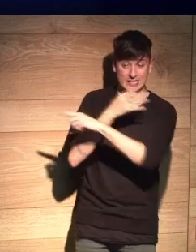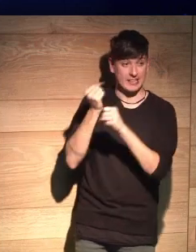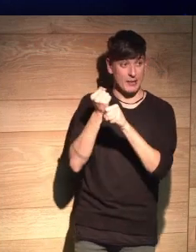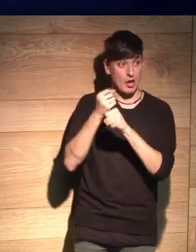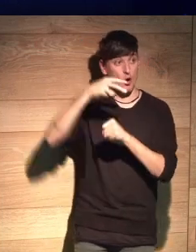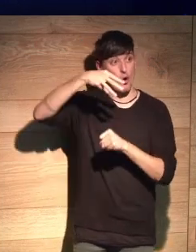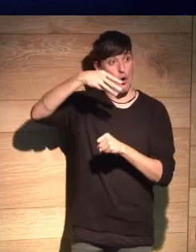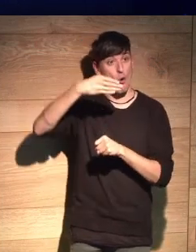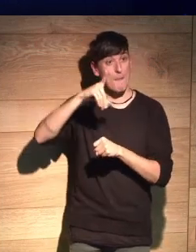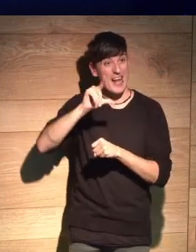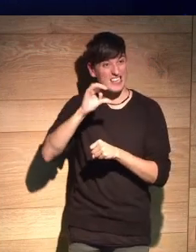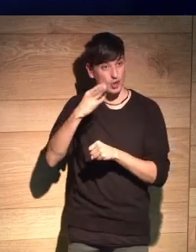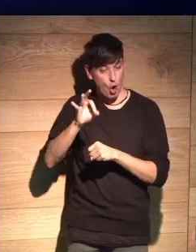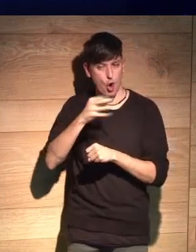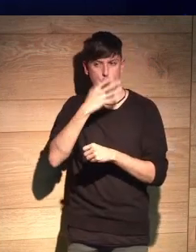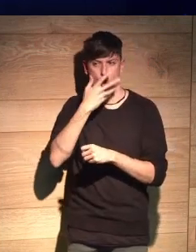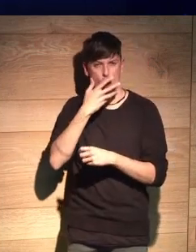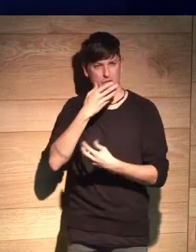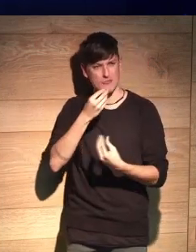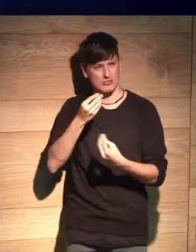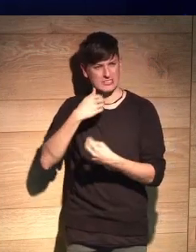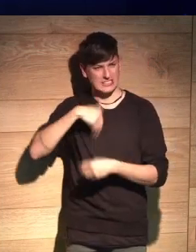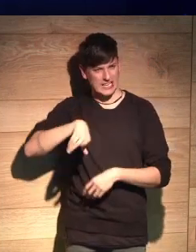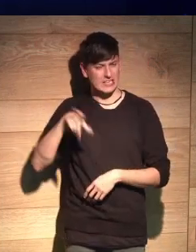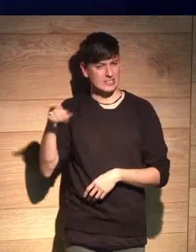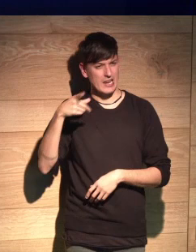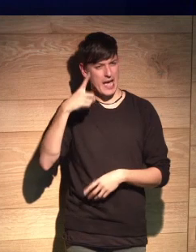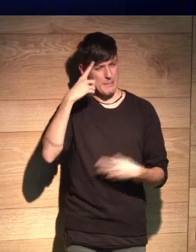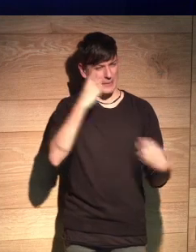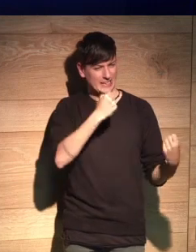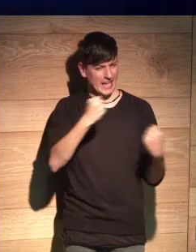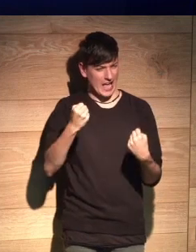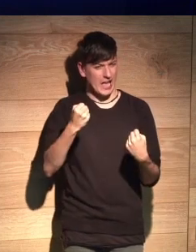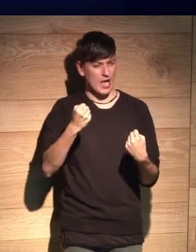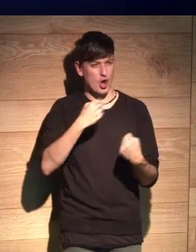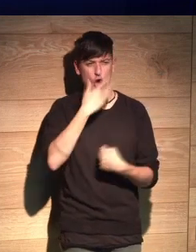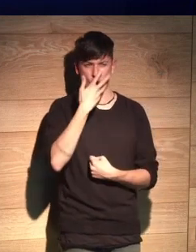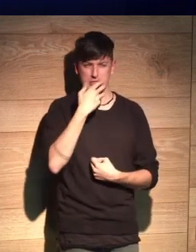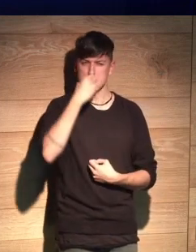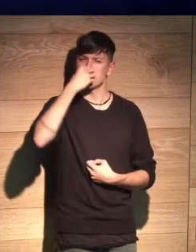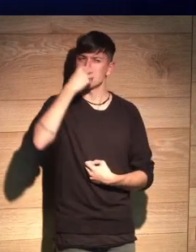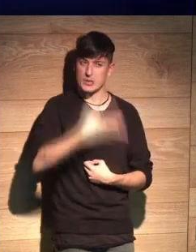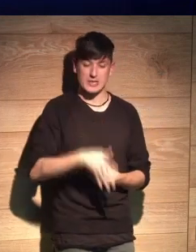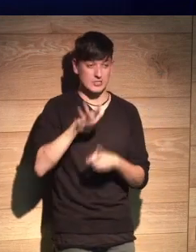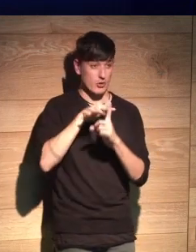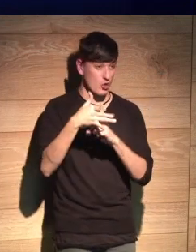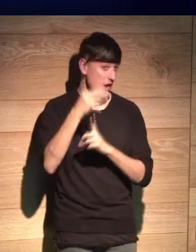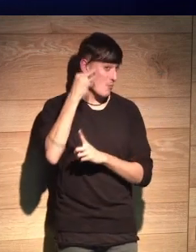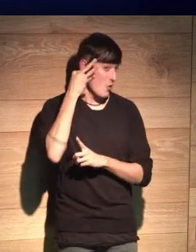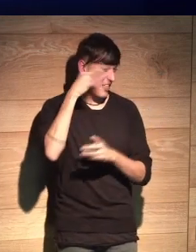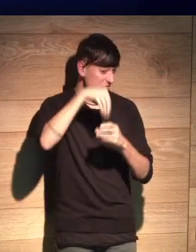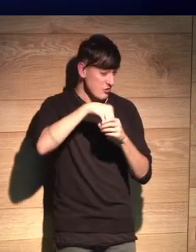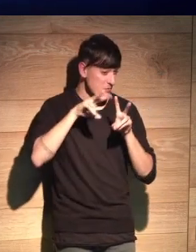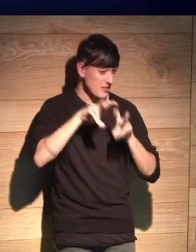one who is going to offer the next inspiring talk. They come by the hand of an expert that knows very well the situation of